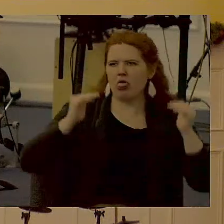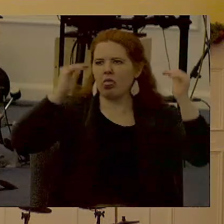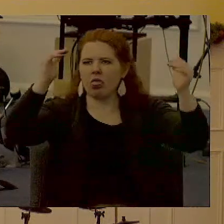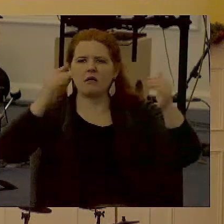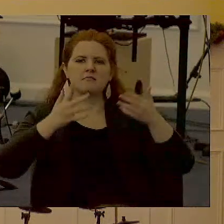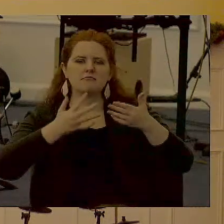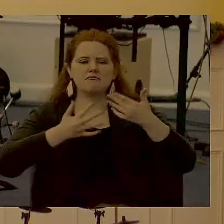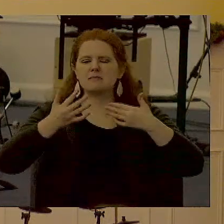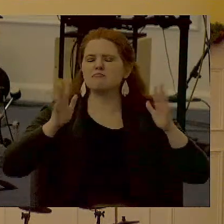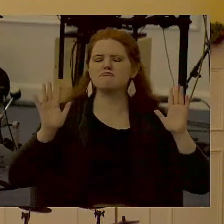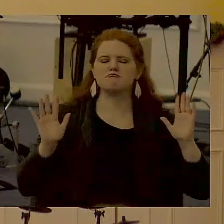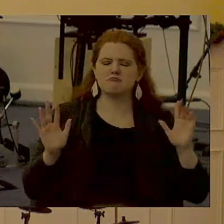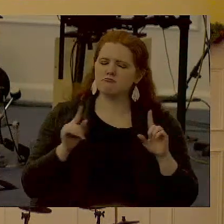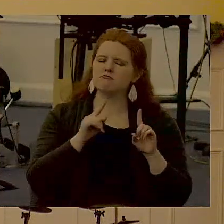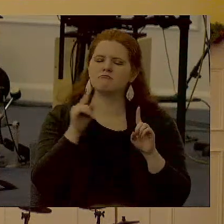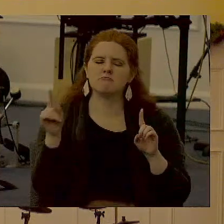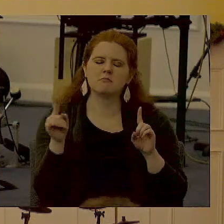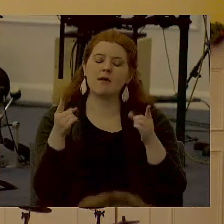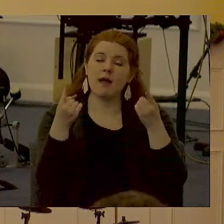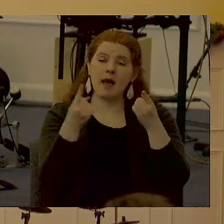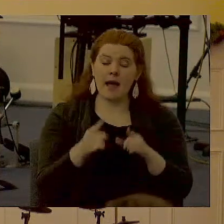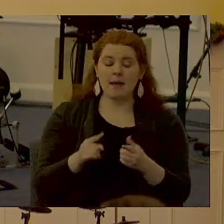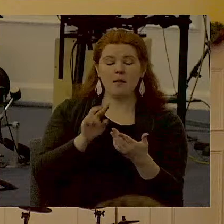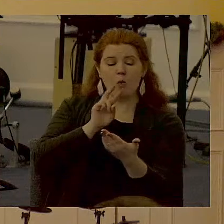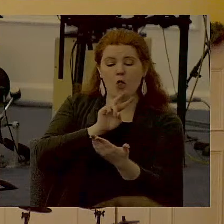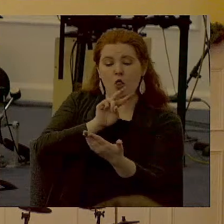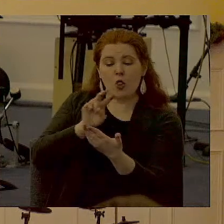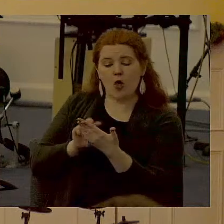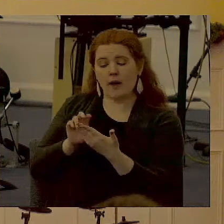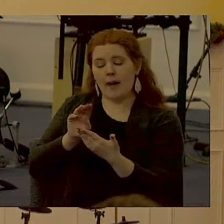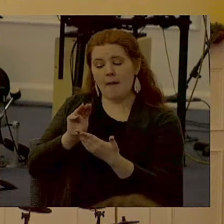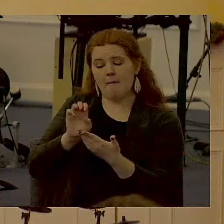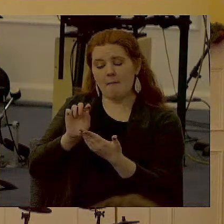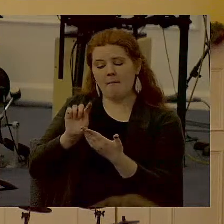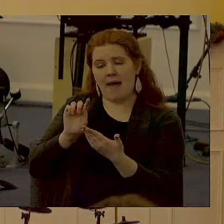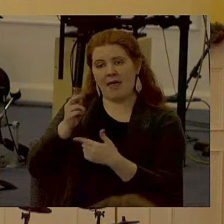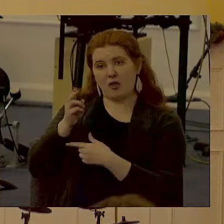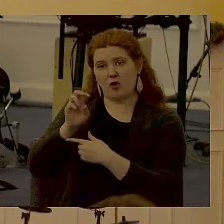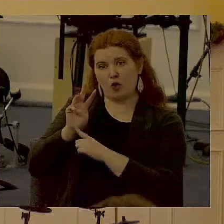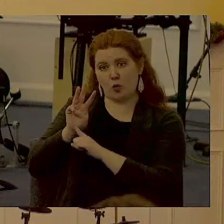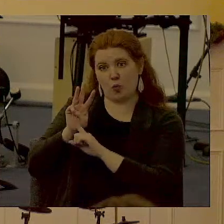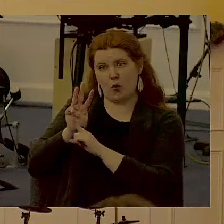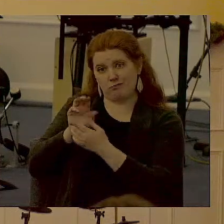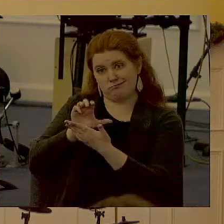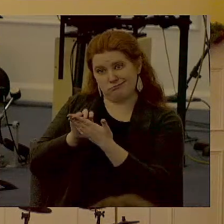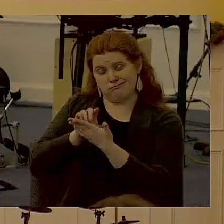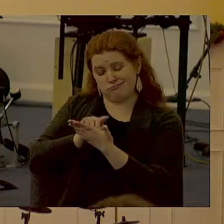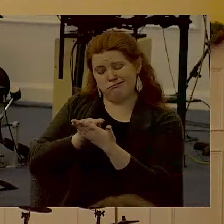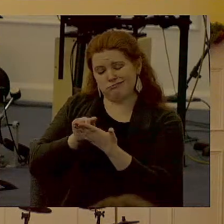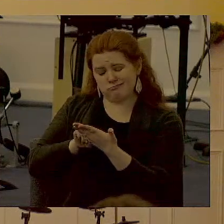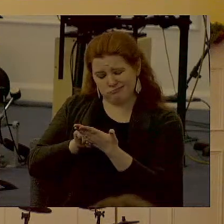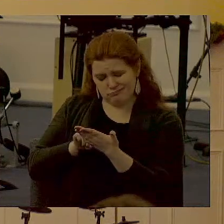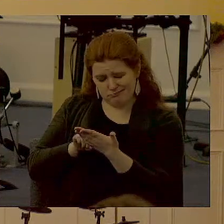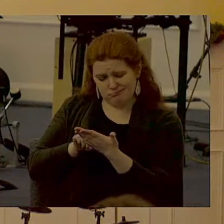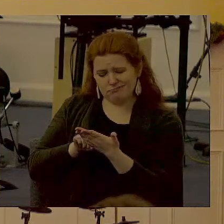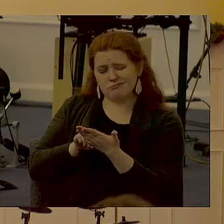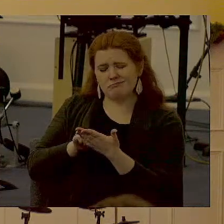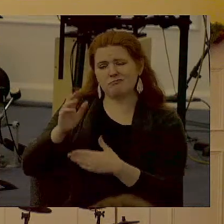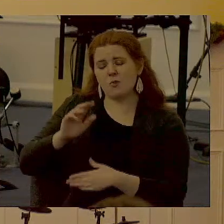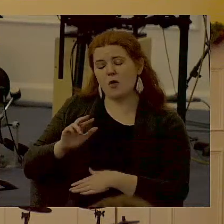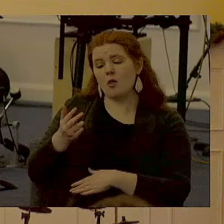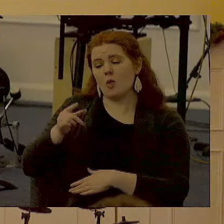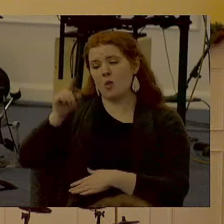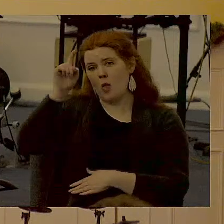And when we focus just on this passage in Matthew, what we see is that the wise men